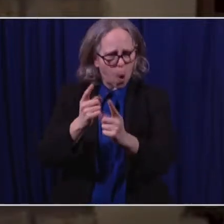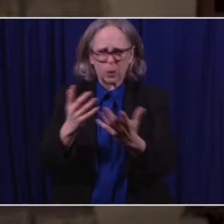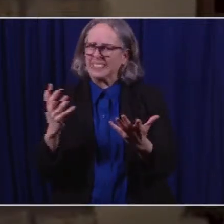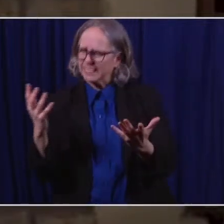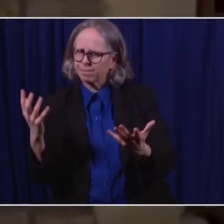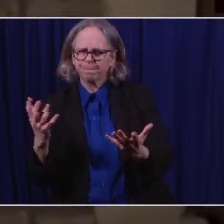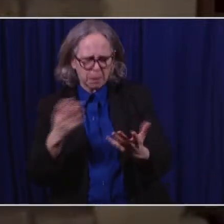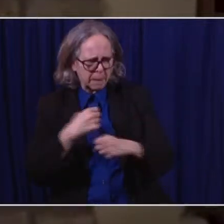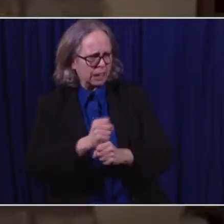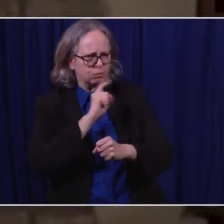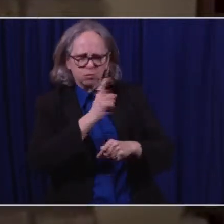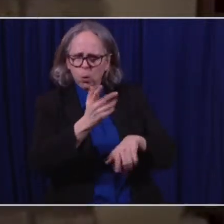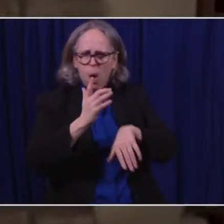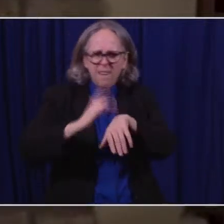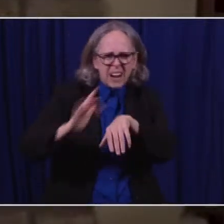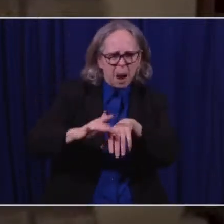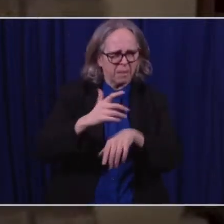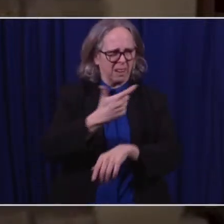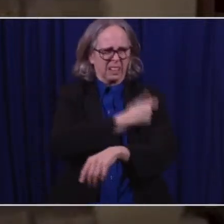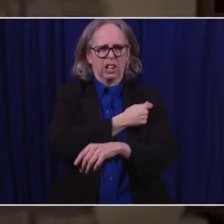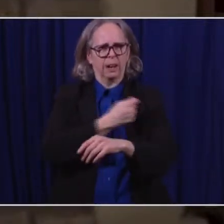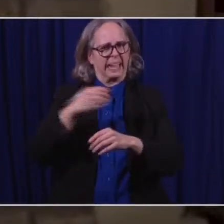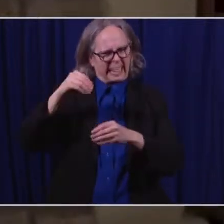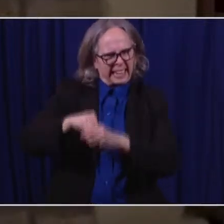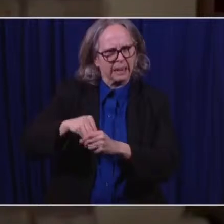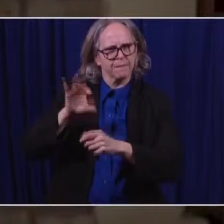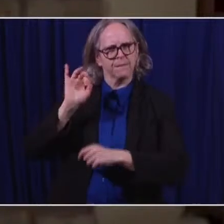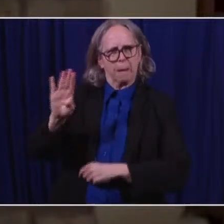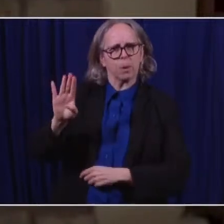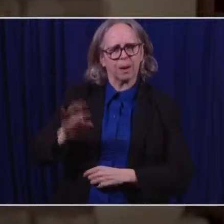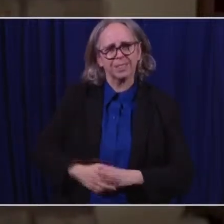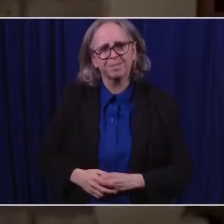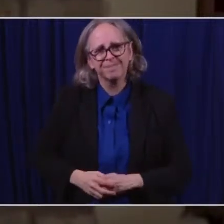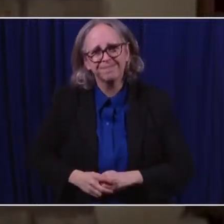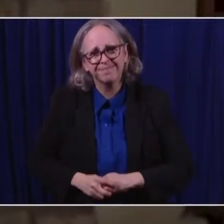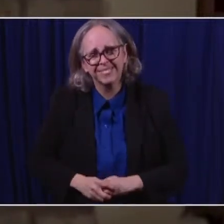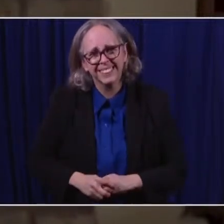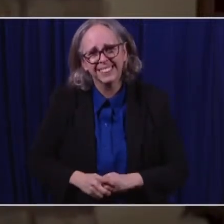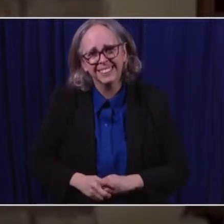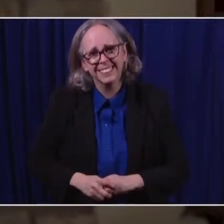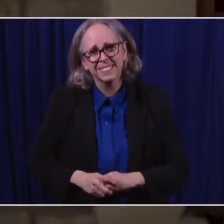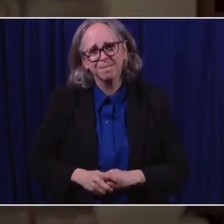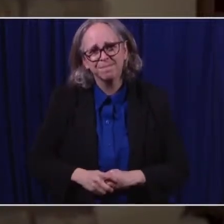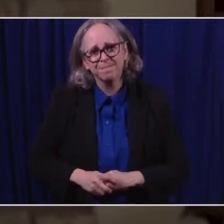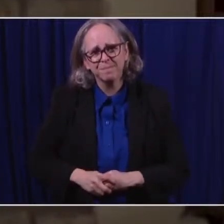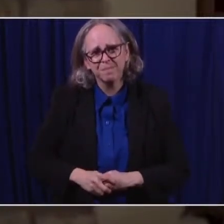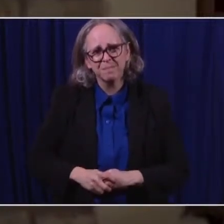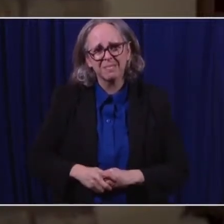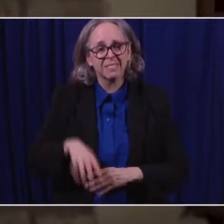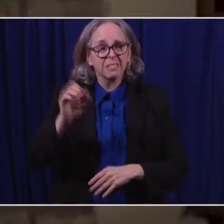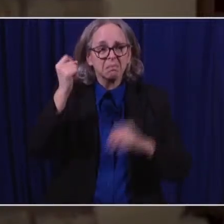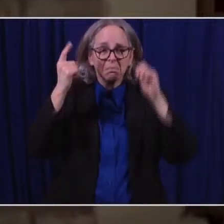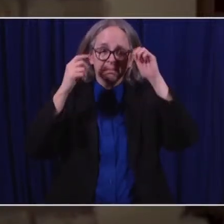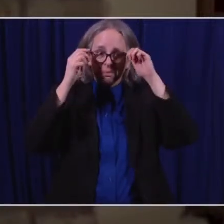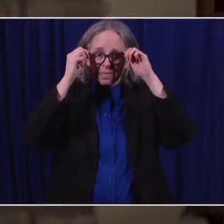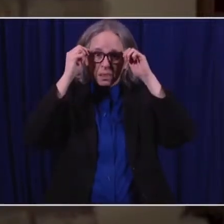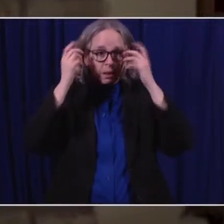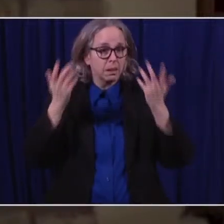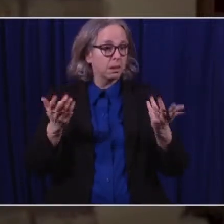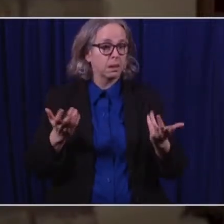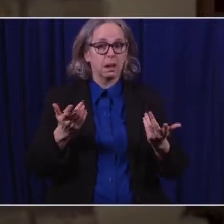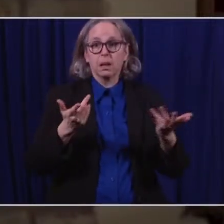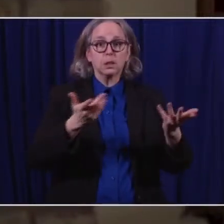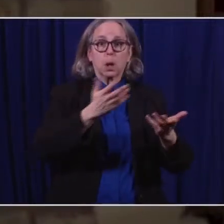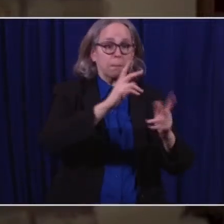in the month of February. We will see some of those individuals and some of those schools who will be able to get the second shot in